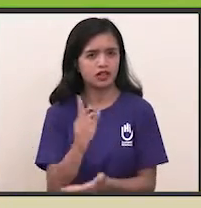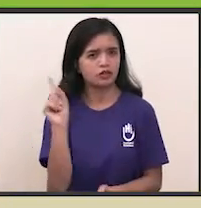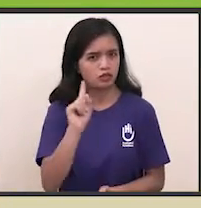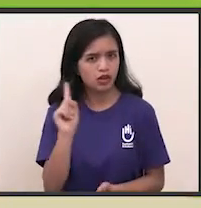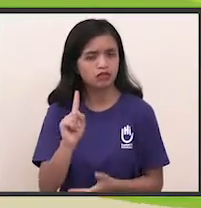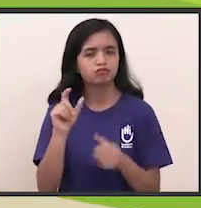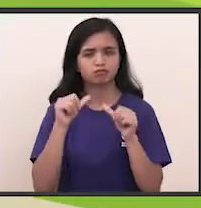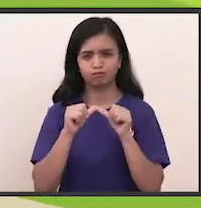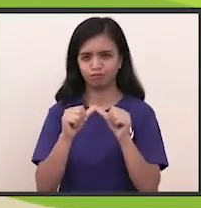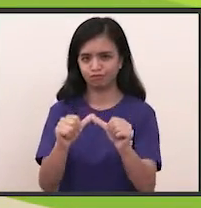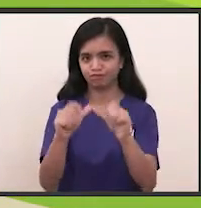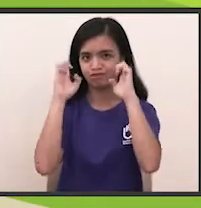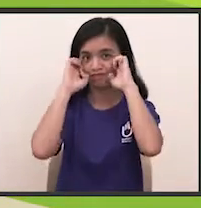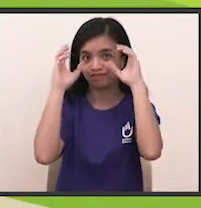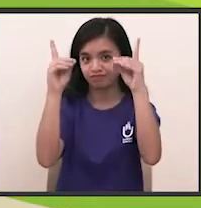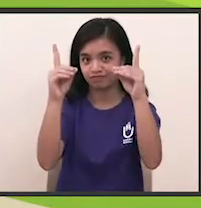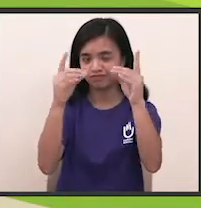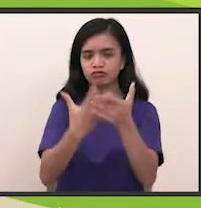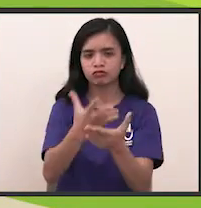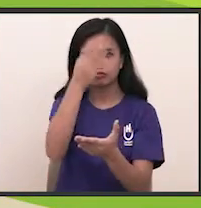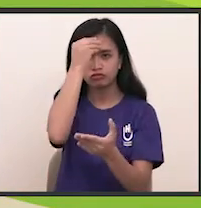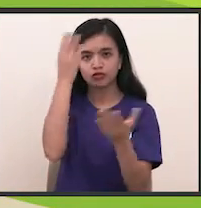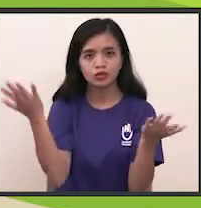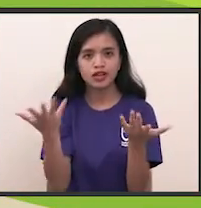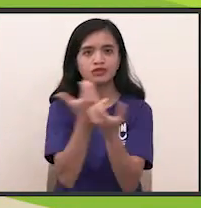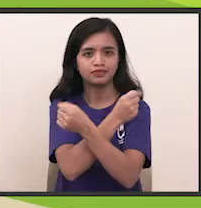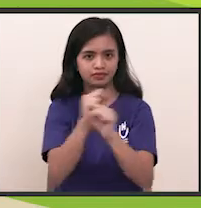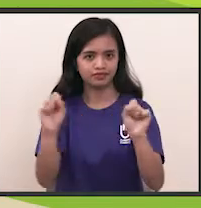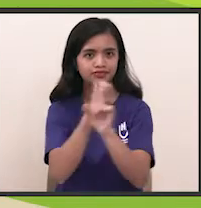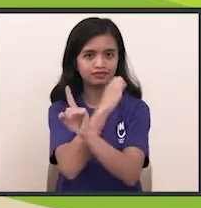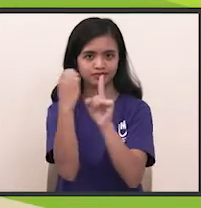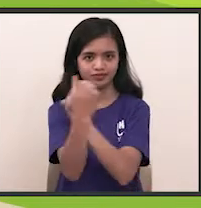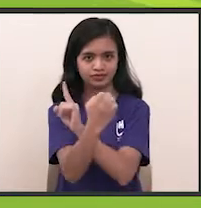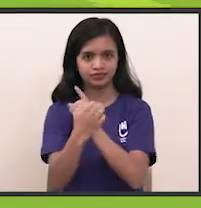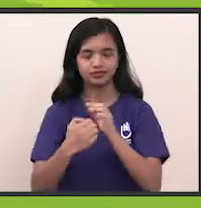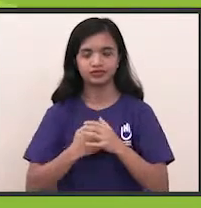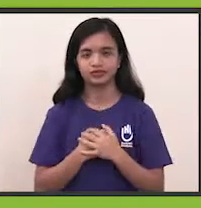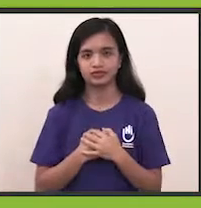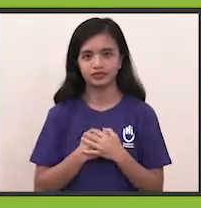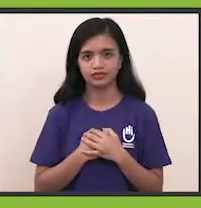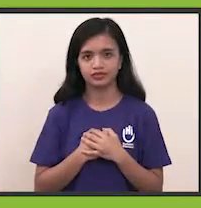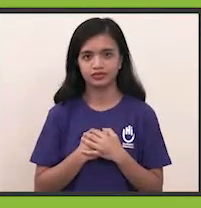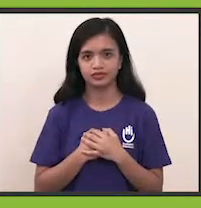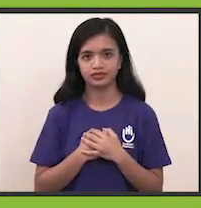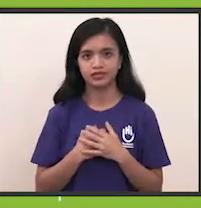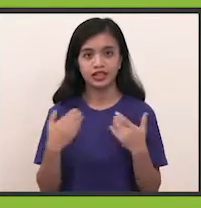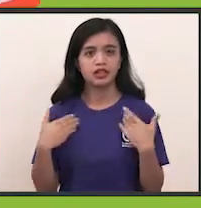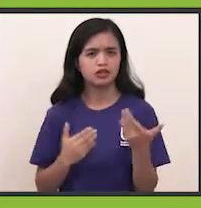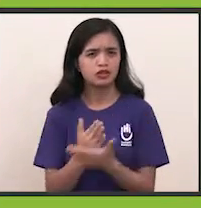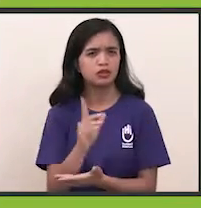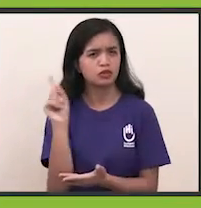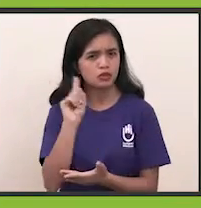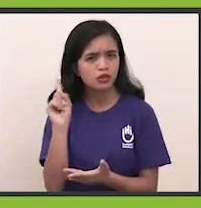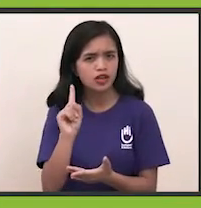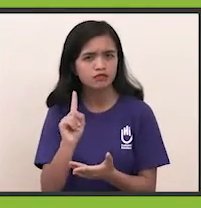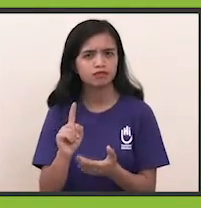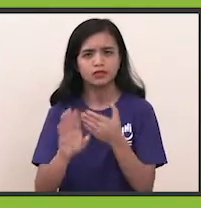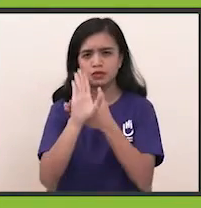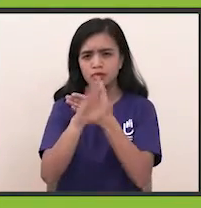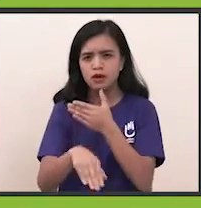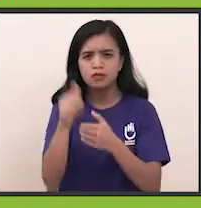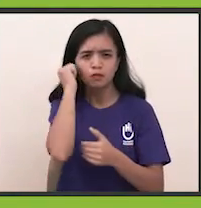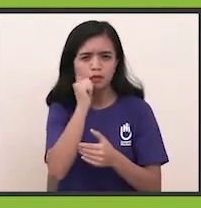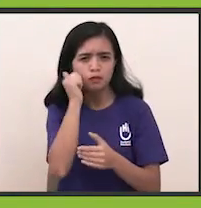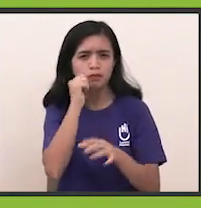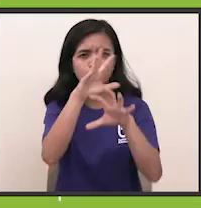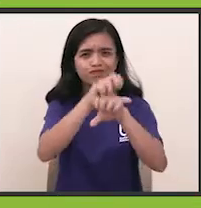to continue your education and learn from a safe environment. You have the right to return to your